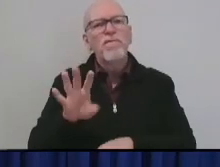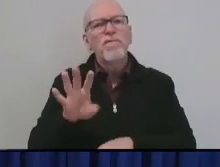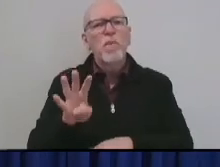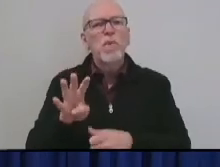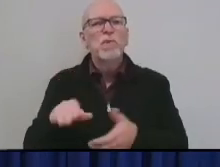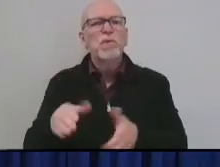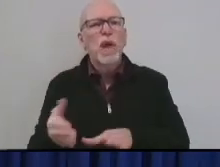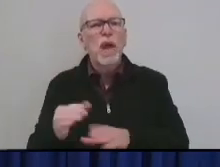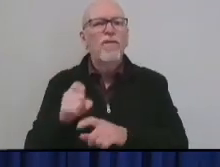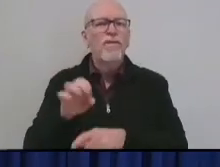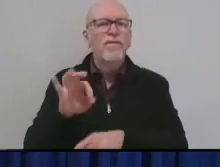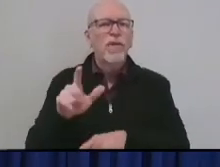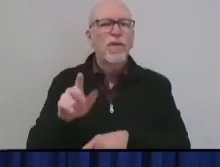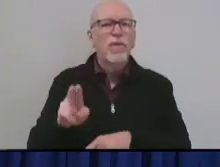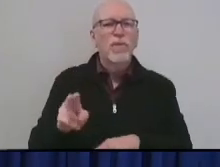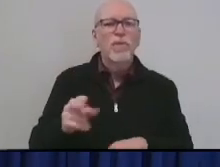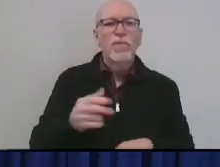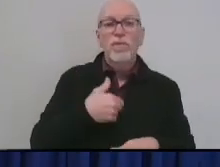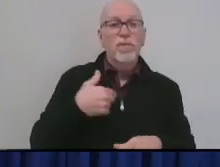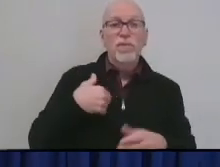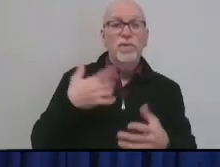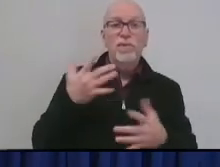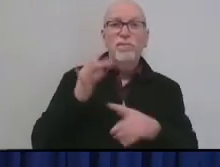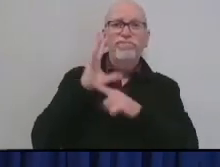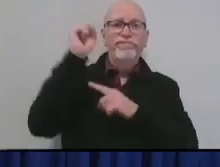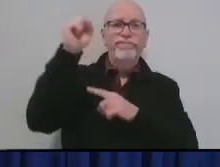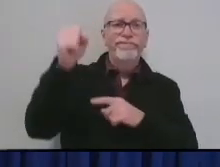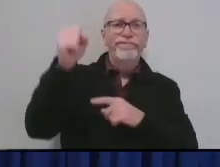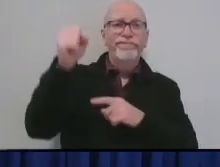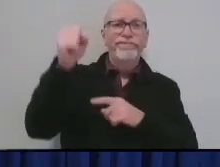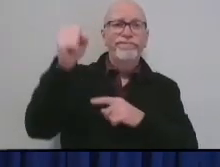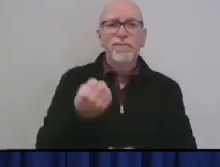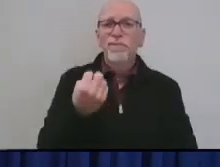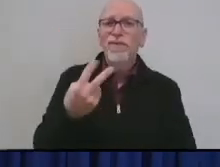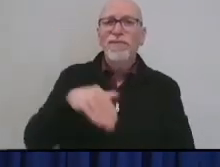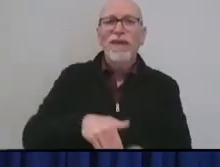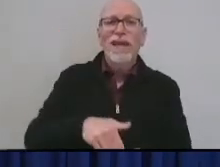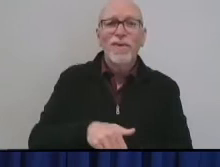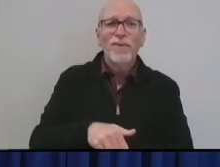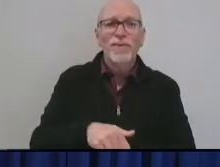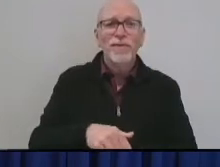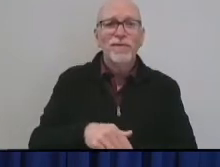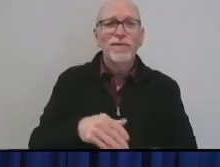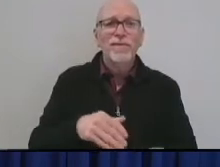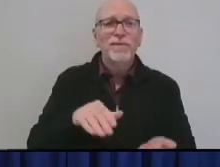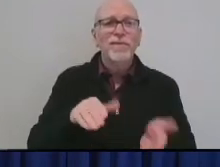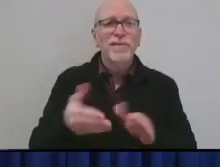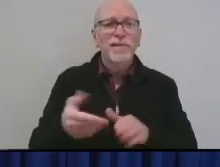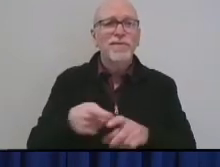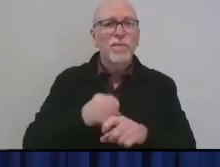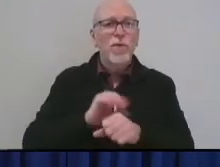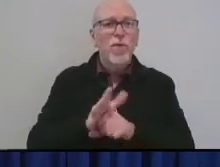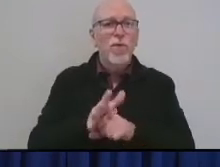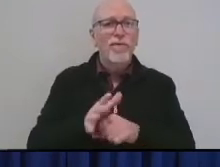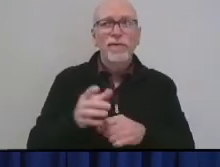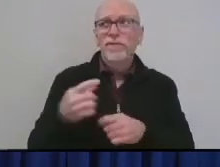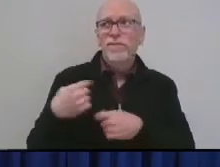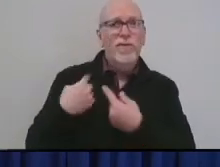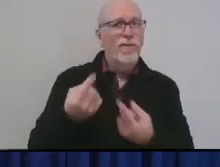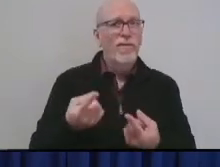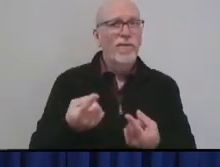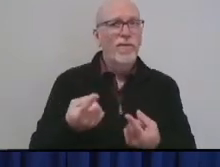12,000. Yeah, we're at 12,000 total as we sit here today,